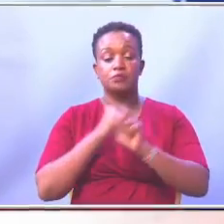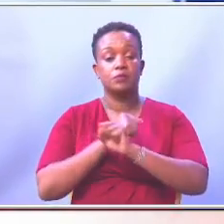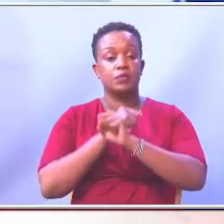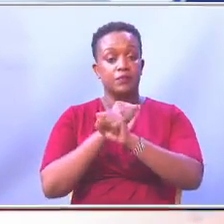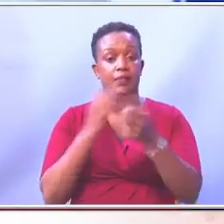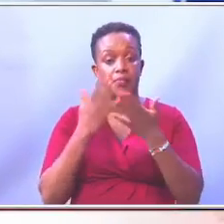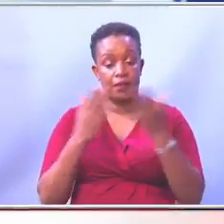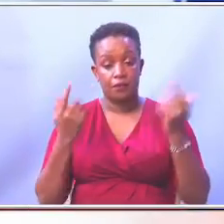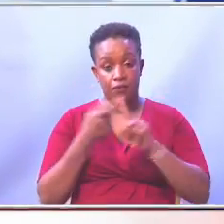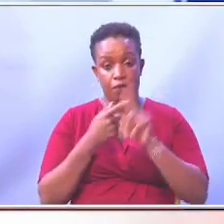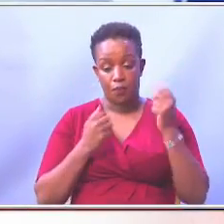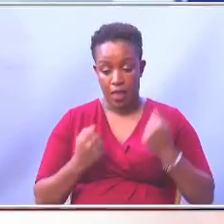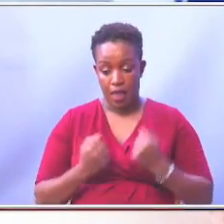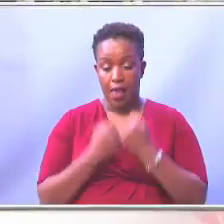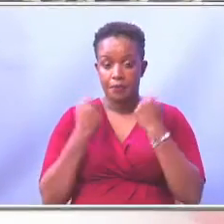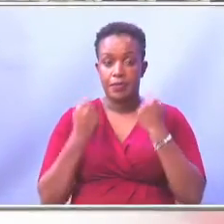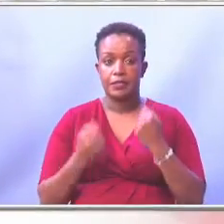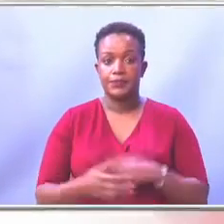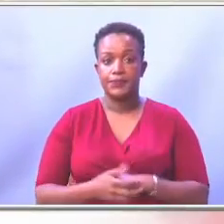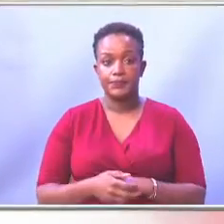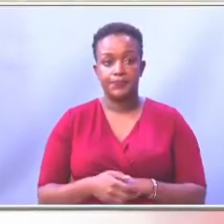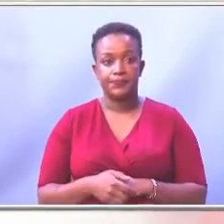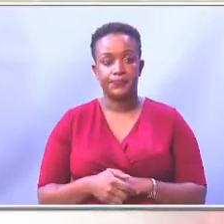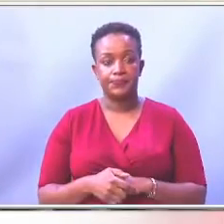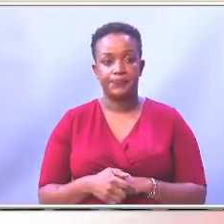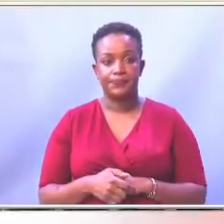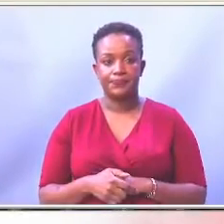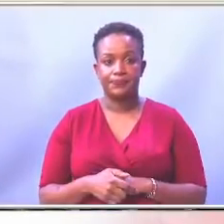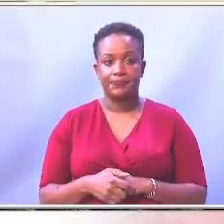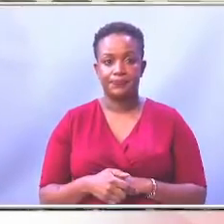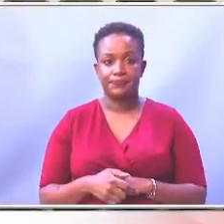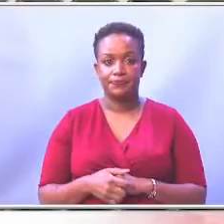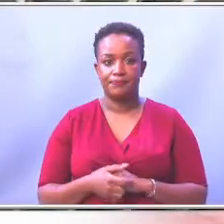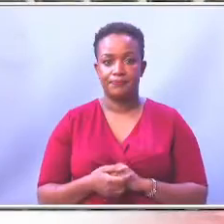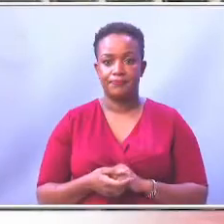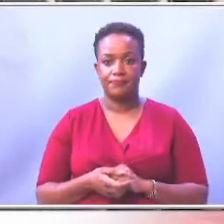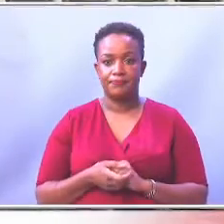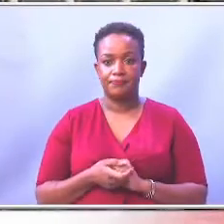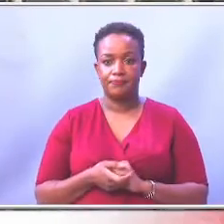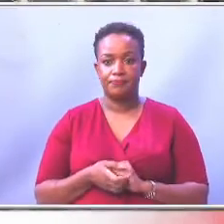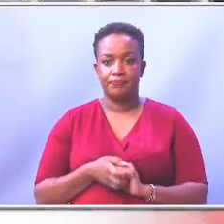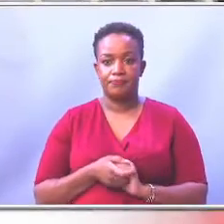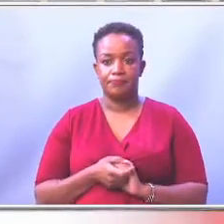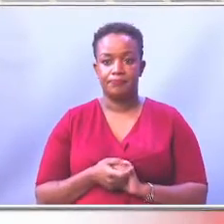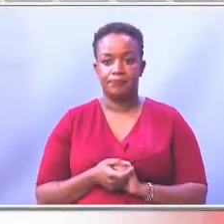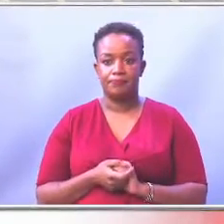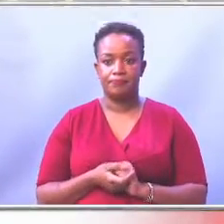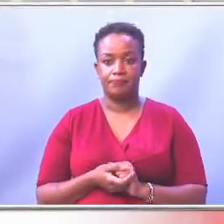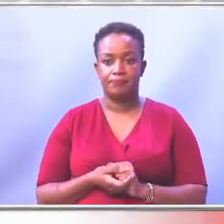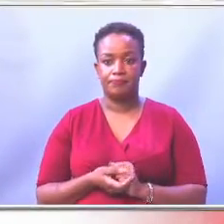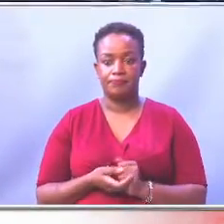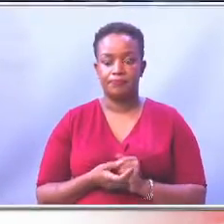from happening in the first place. Majibu Kitsao, TV 47, Nairobi.